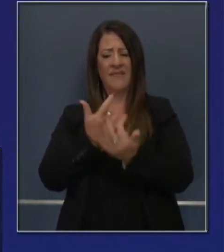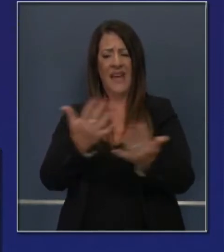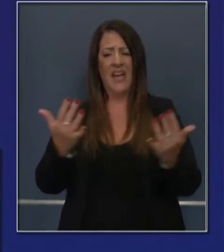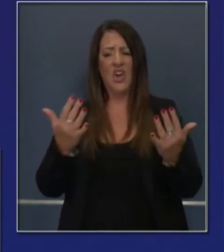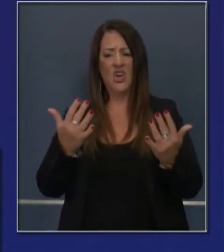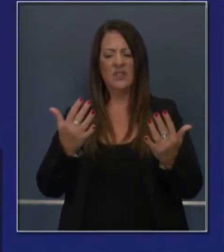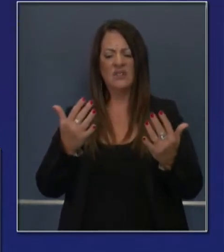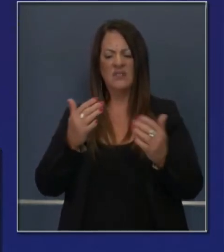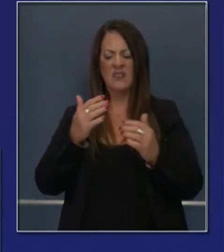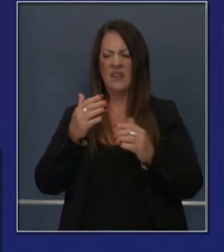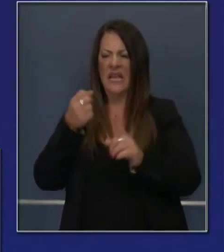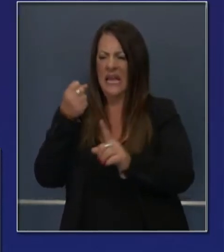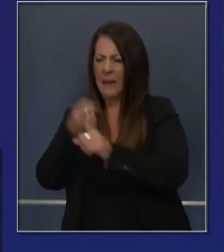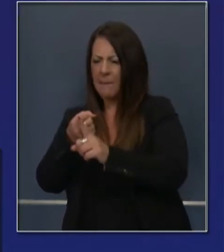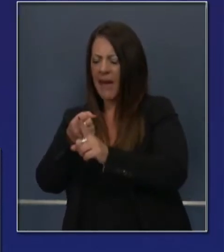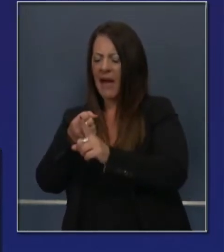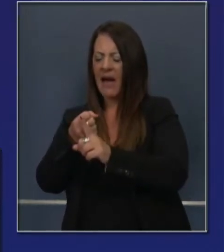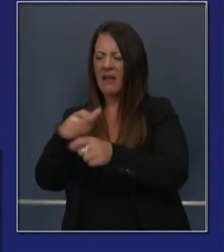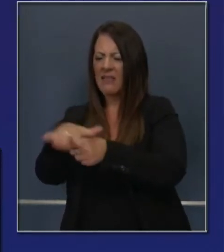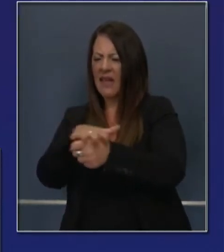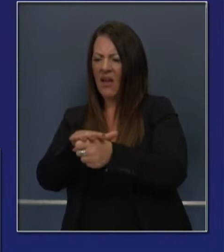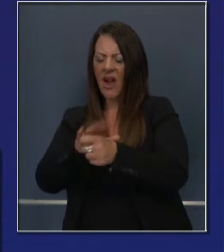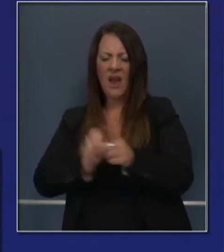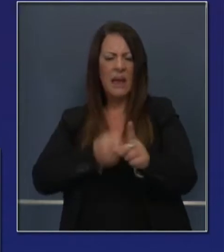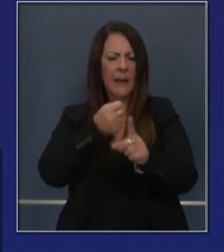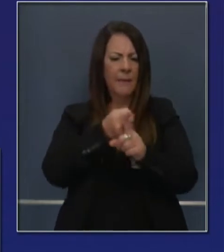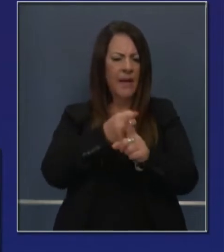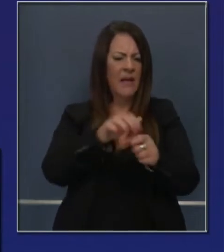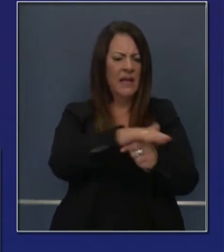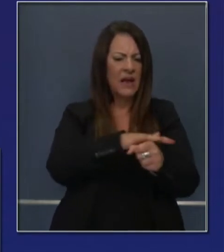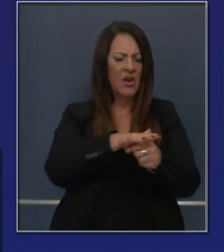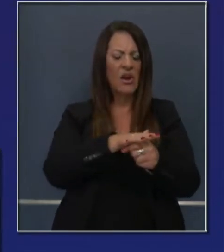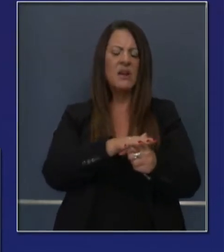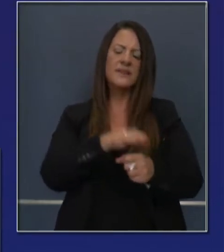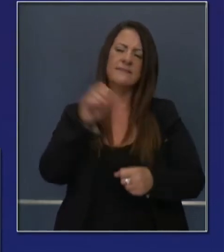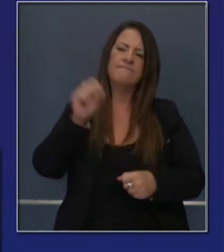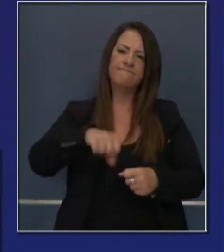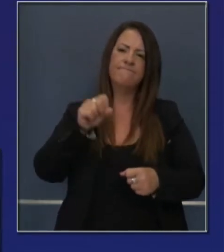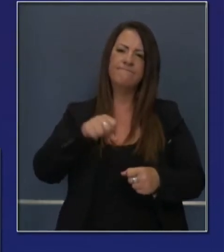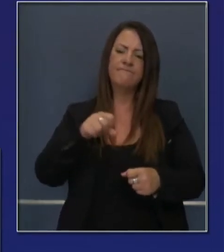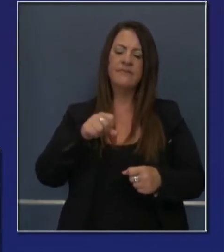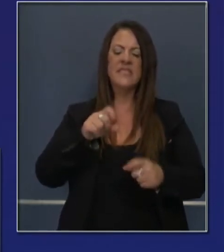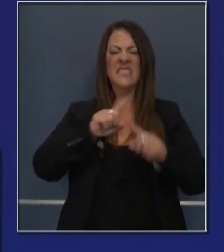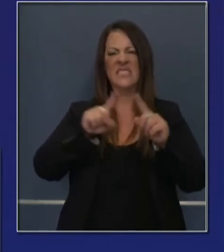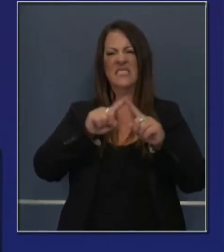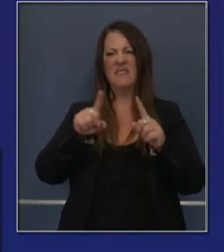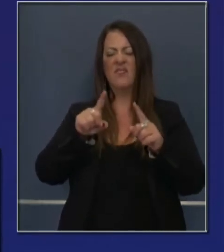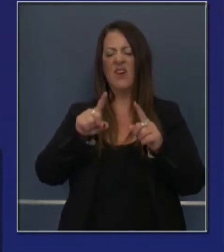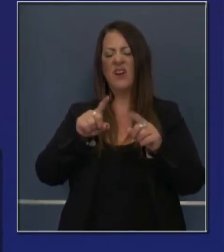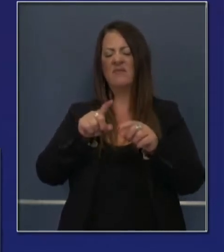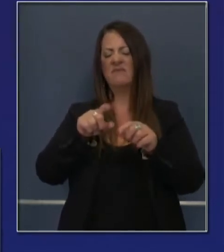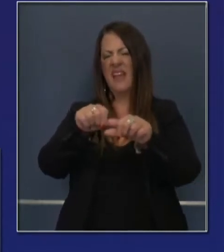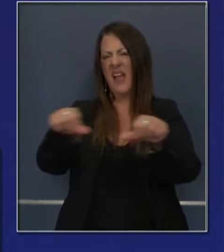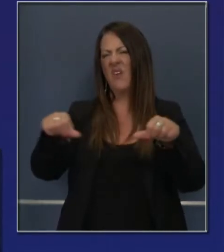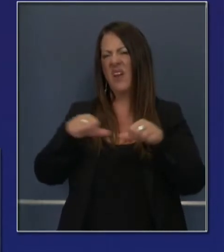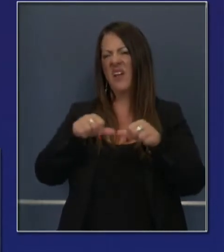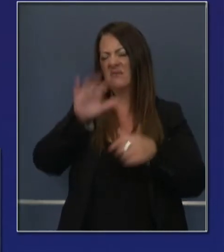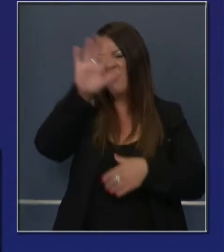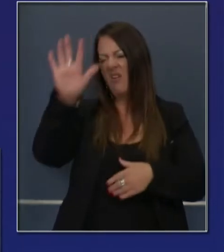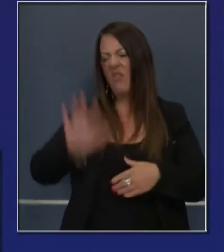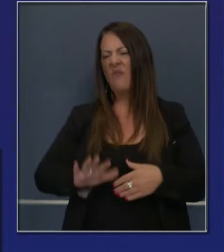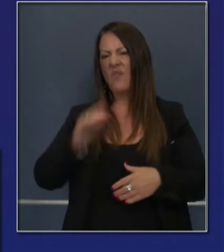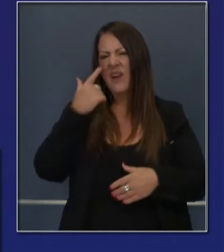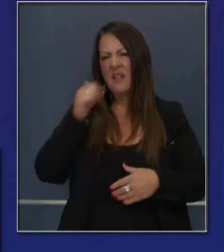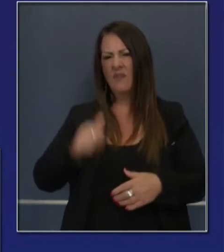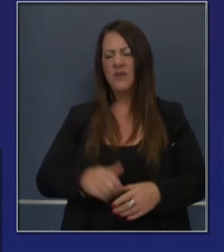different parts of the state goes without saying, self-evidently, has impacted different parts of the state differently. We have currently now